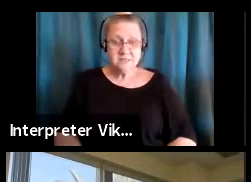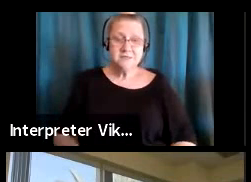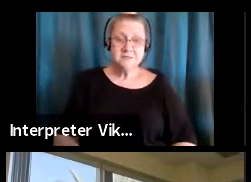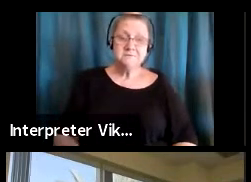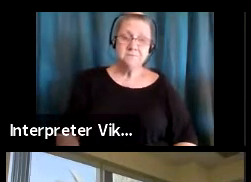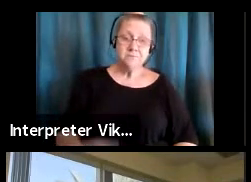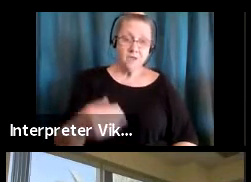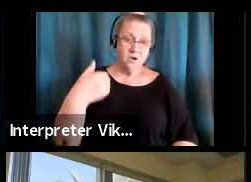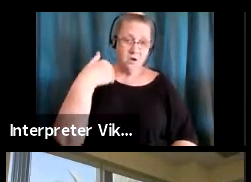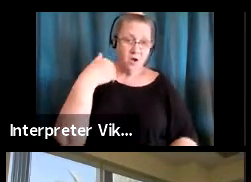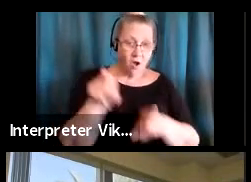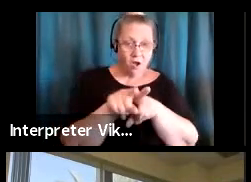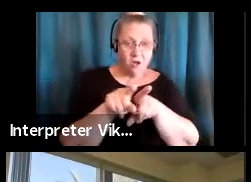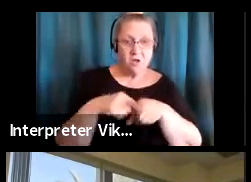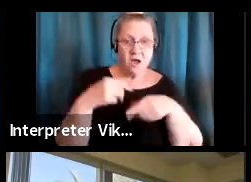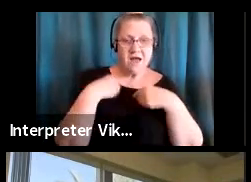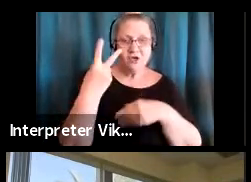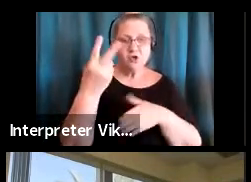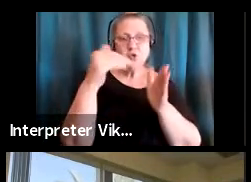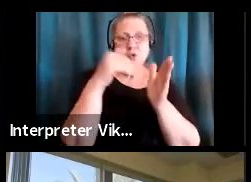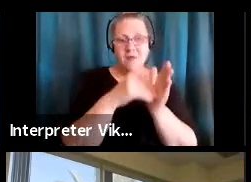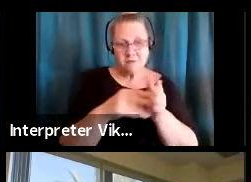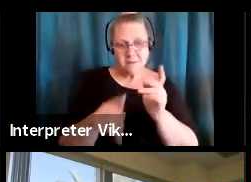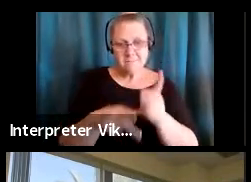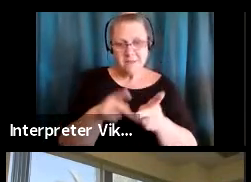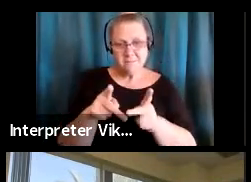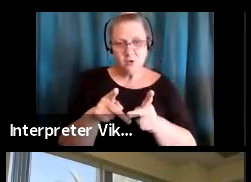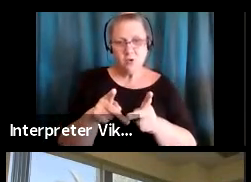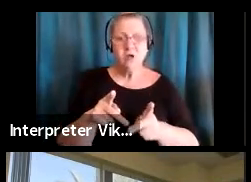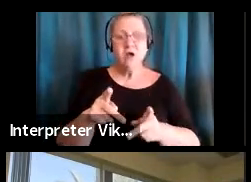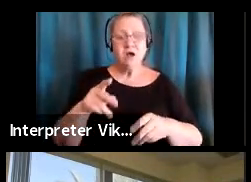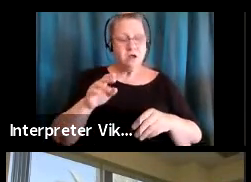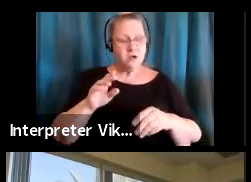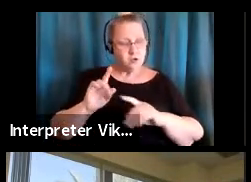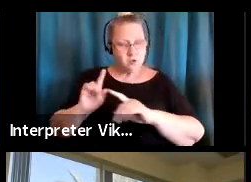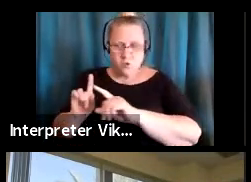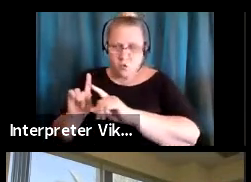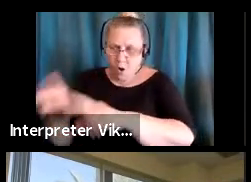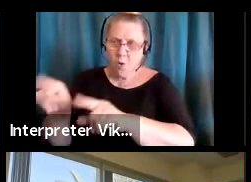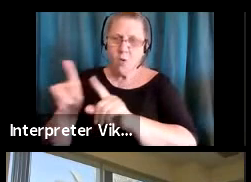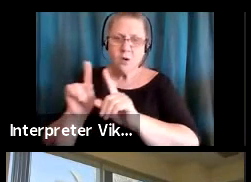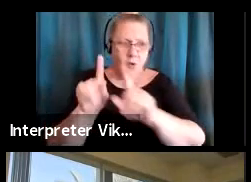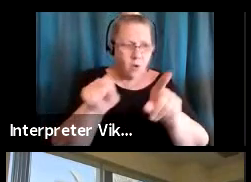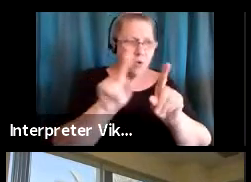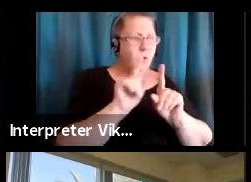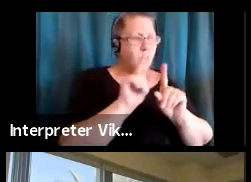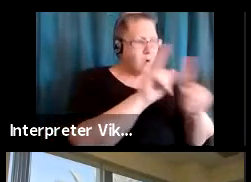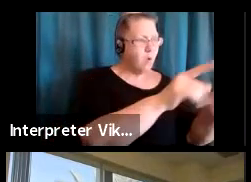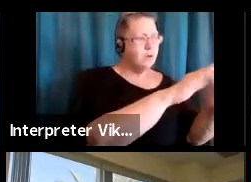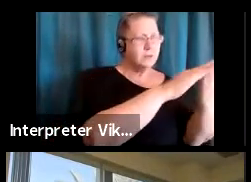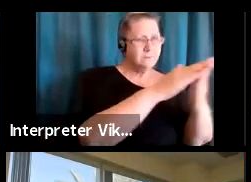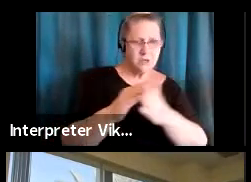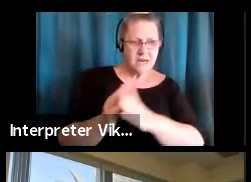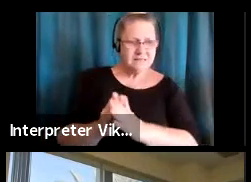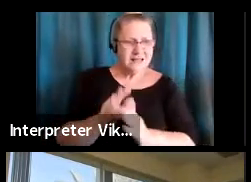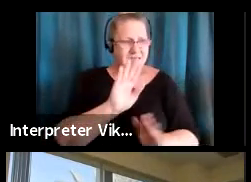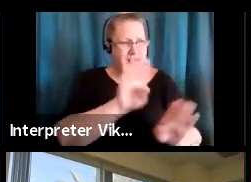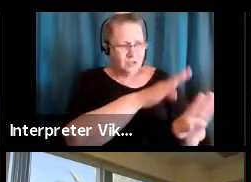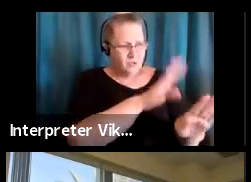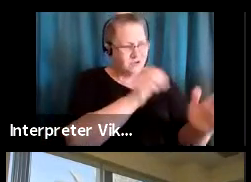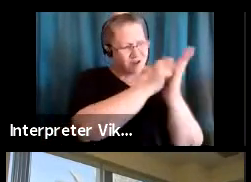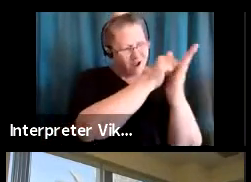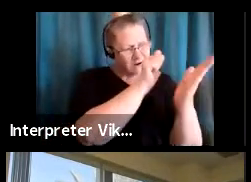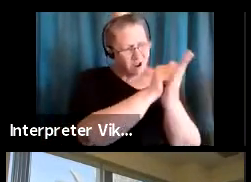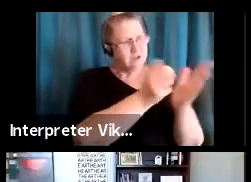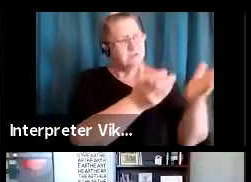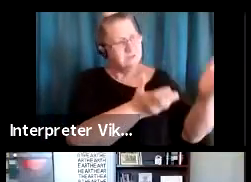2,000 individuals doing what we call canvassing, actually going into the communities and knocking on the doors, talking to people